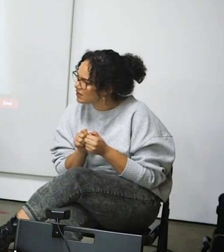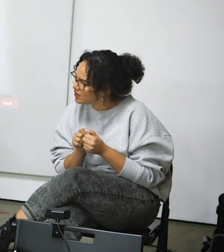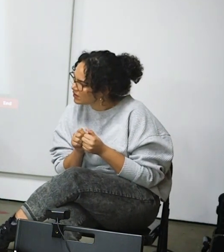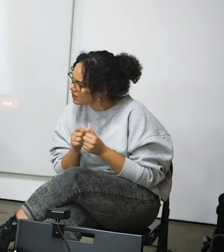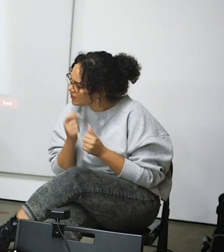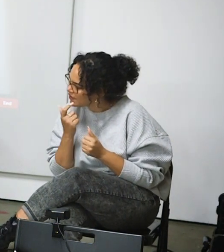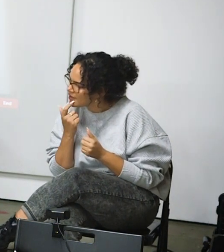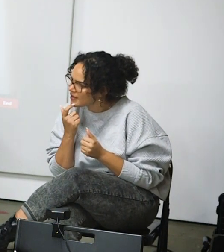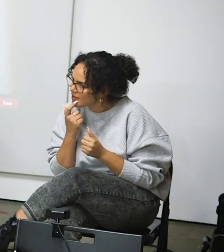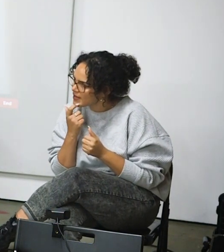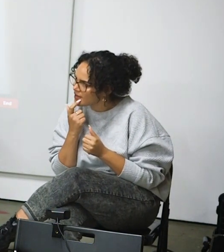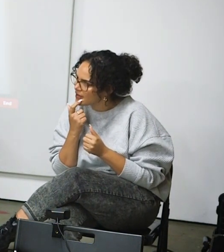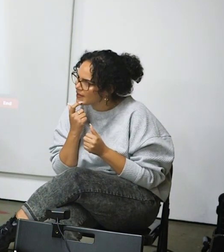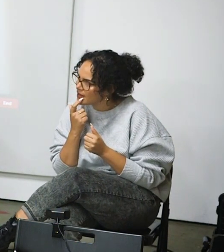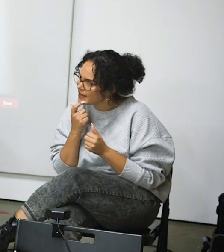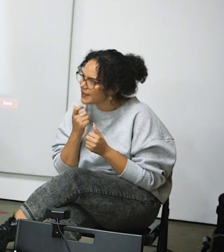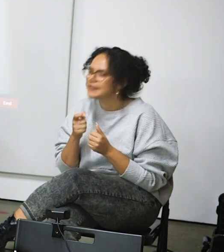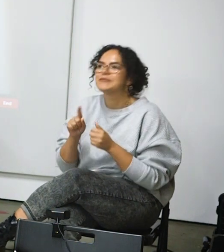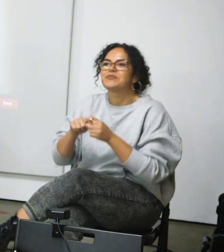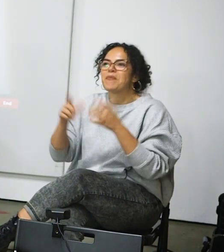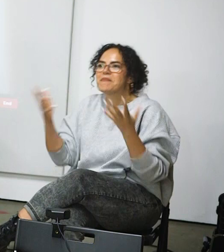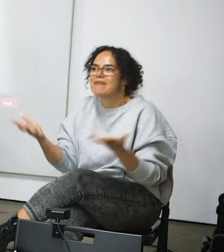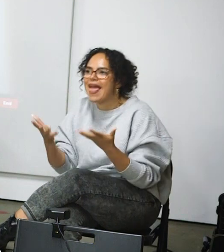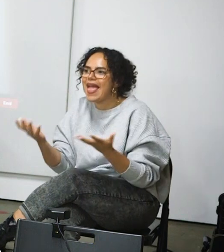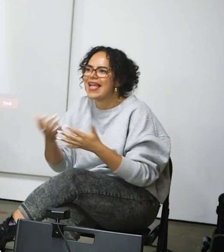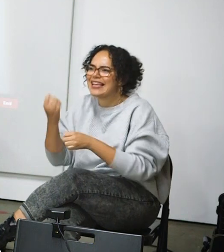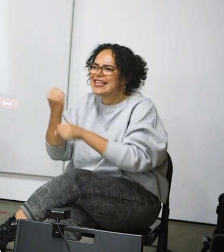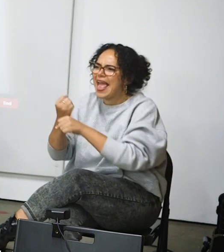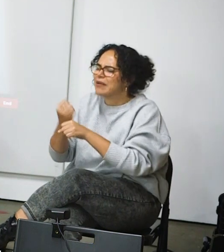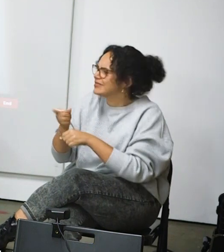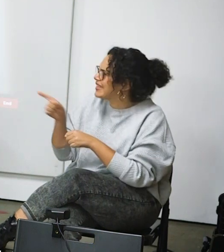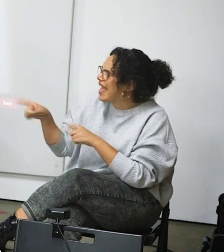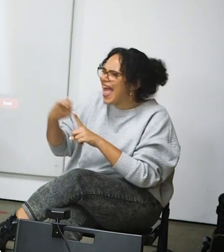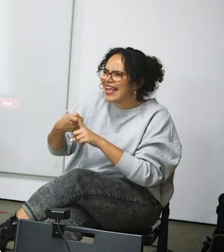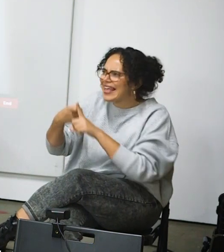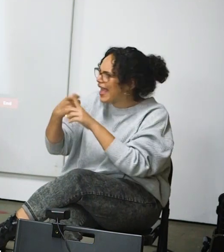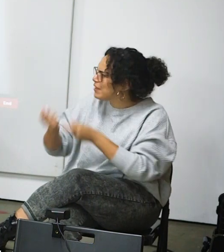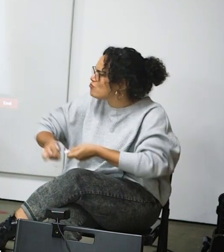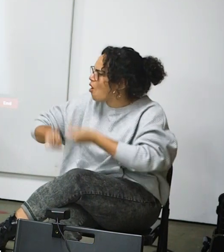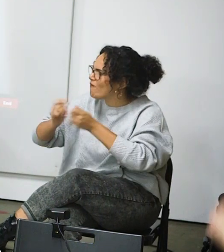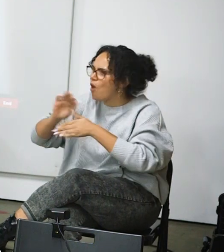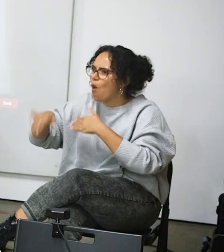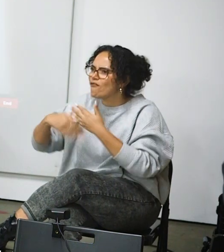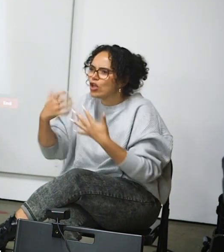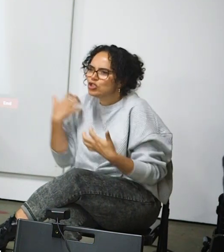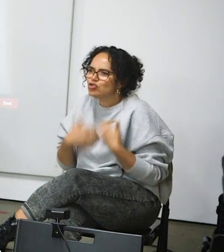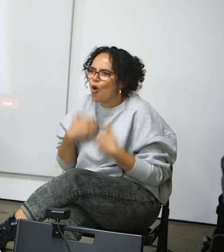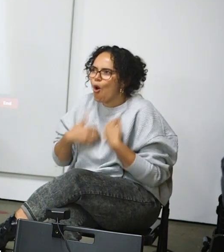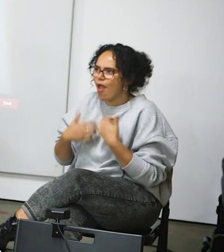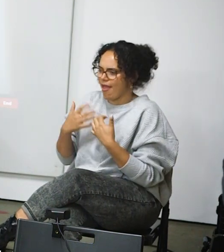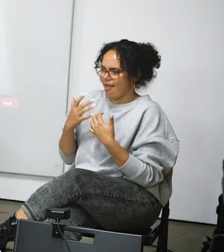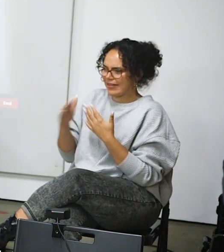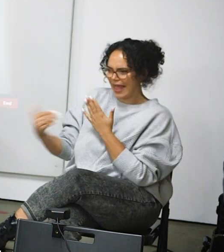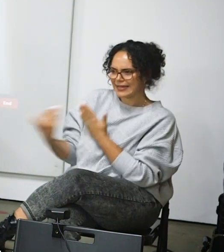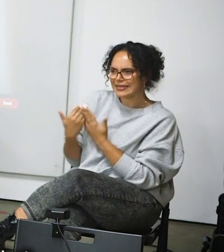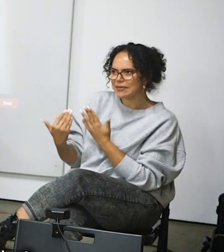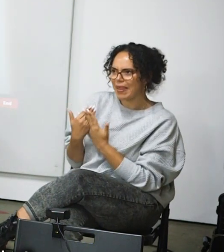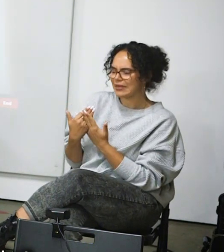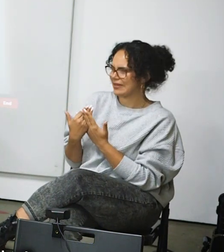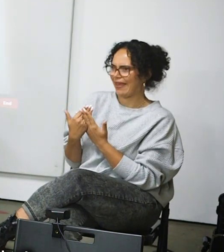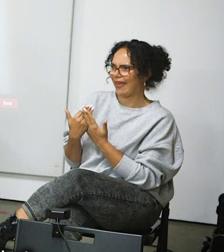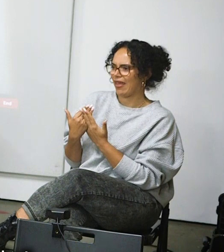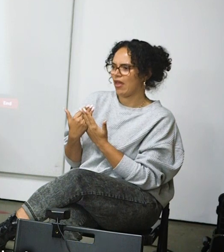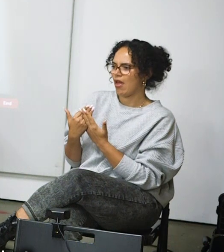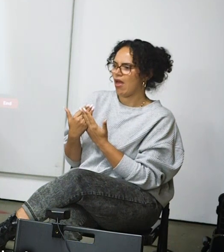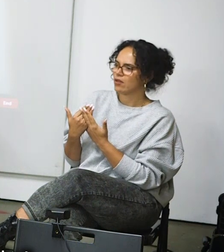about this idea of play in terms of different games, and Kaya spoke about this idea of joy in accessibility, and that's also where freedom comes from, where it doesn't feel like